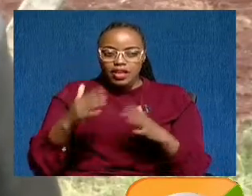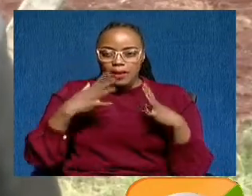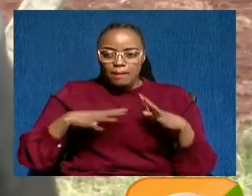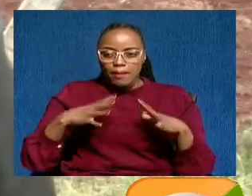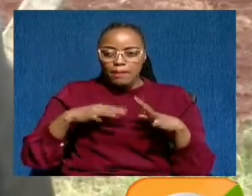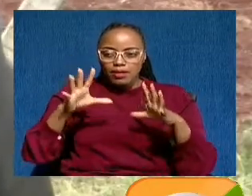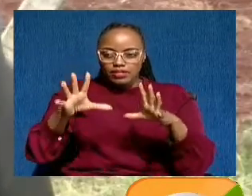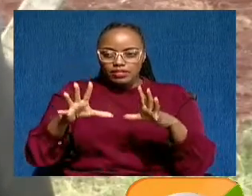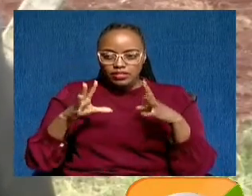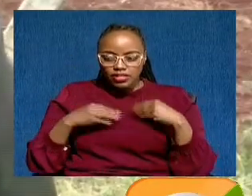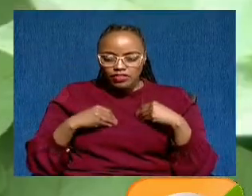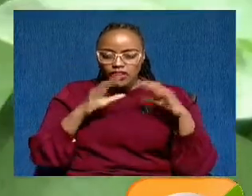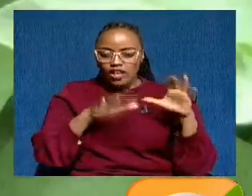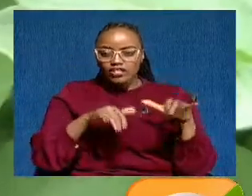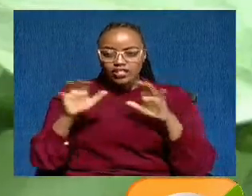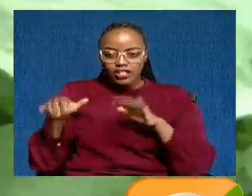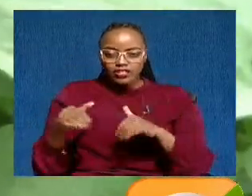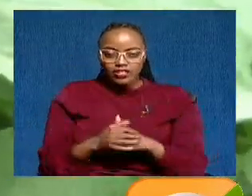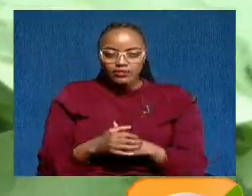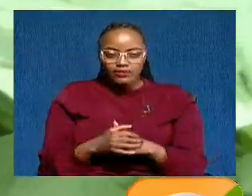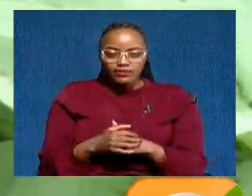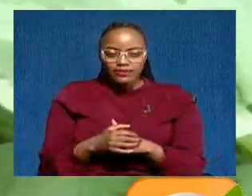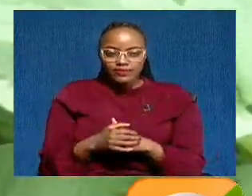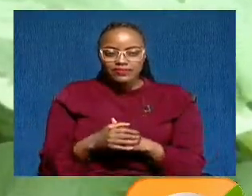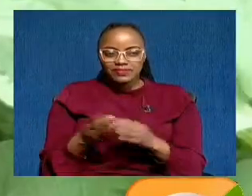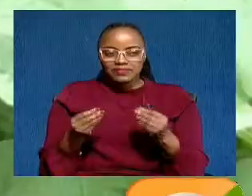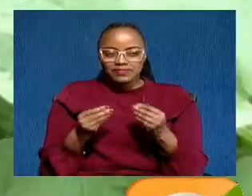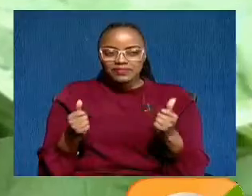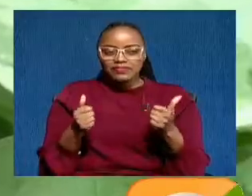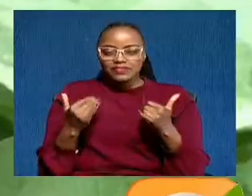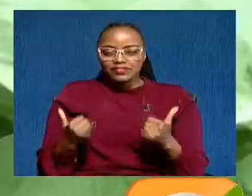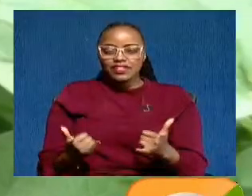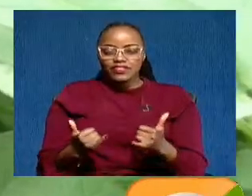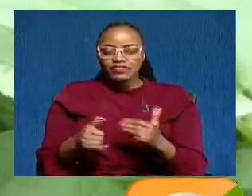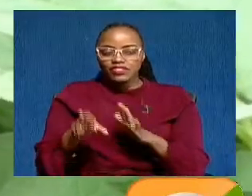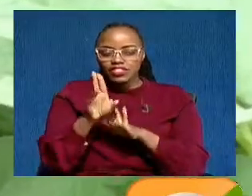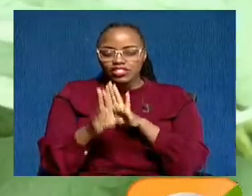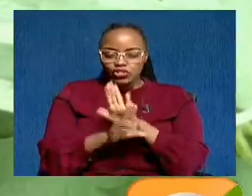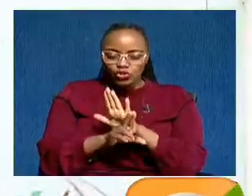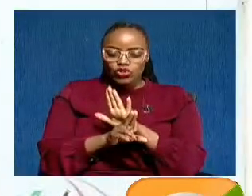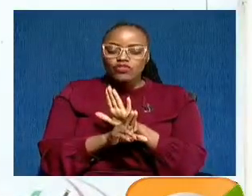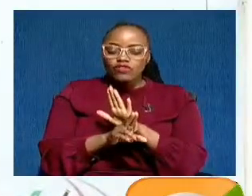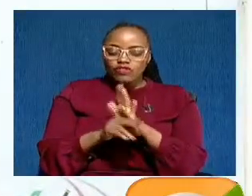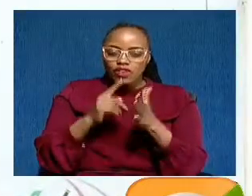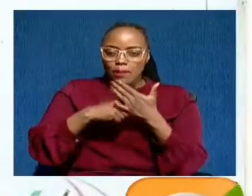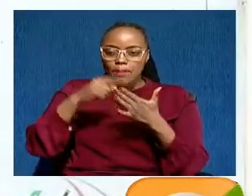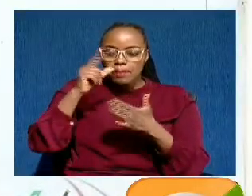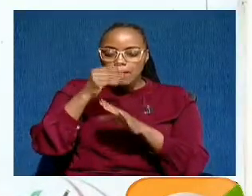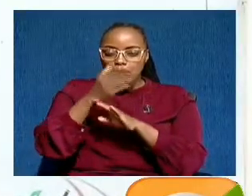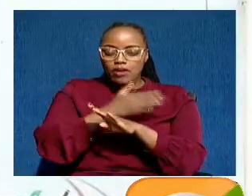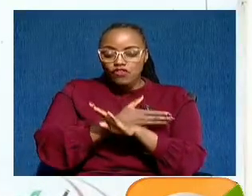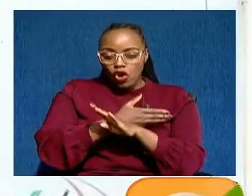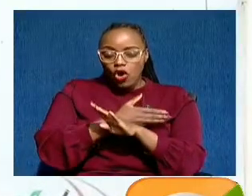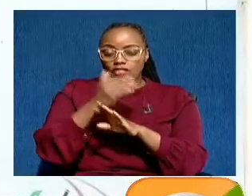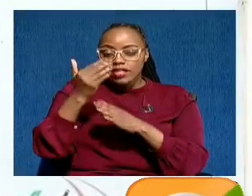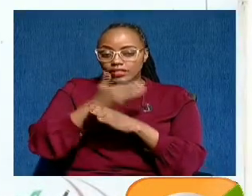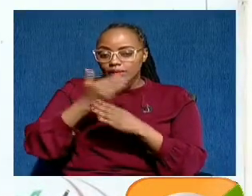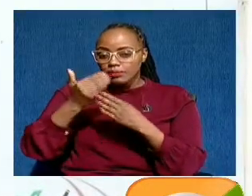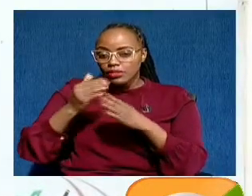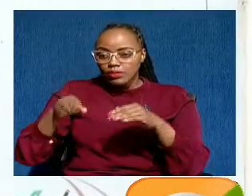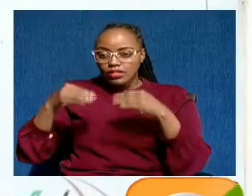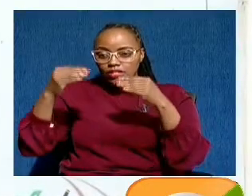also embracing agriculture. The final hurdle now is regulatory approval before the potato can be released to